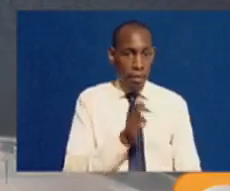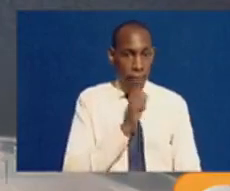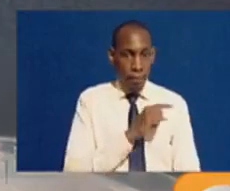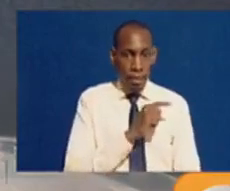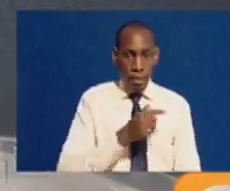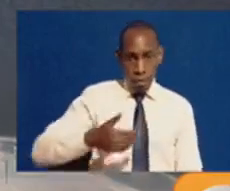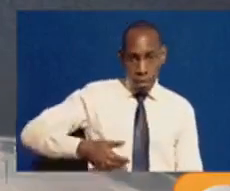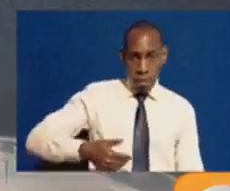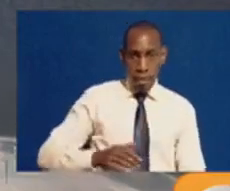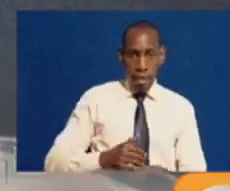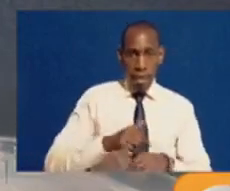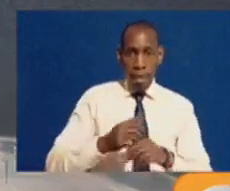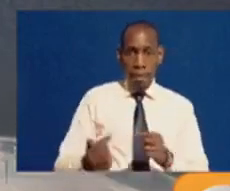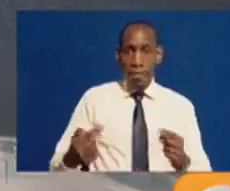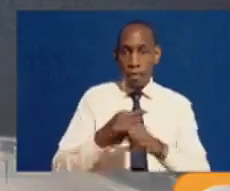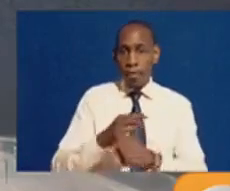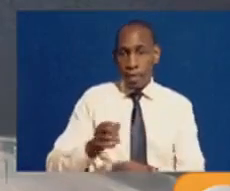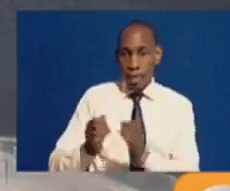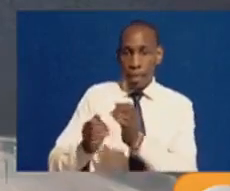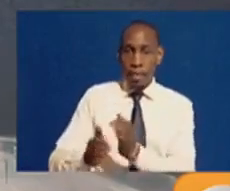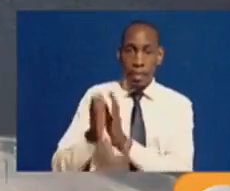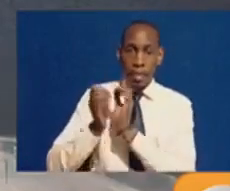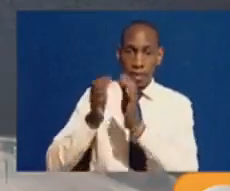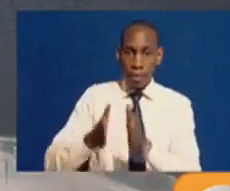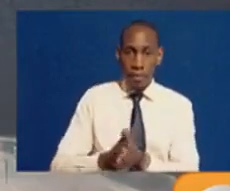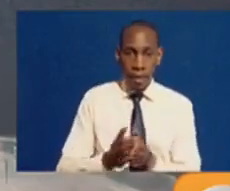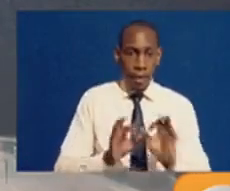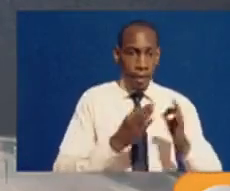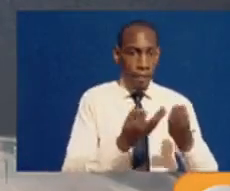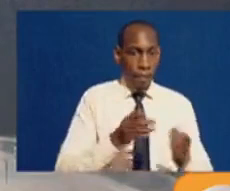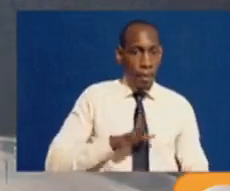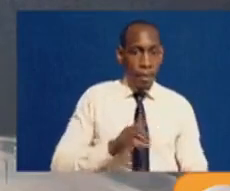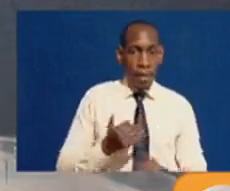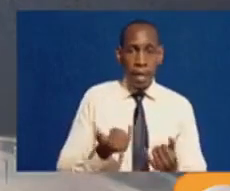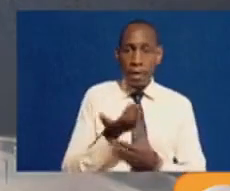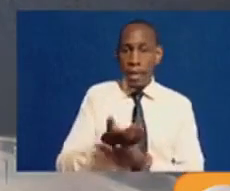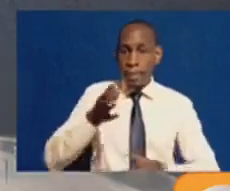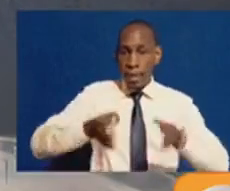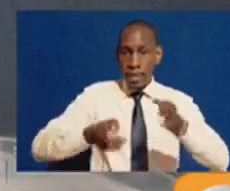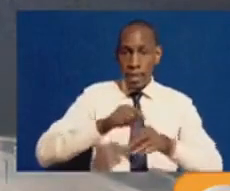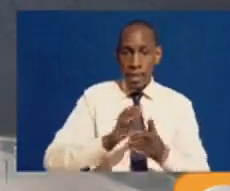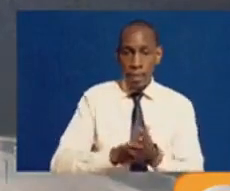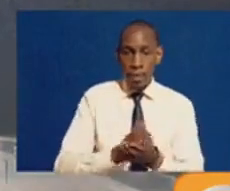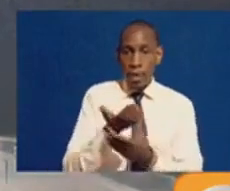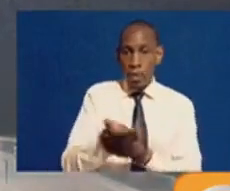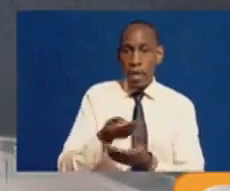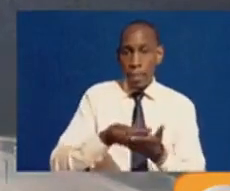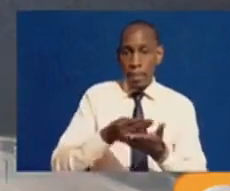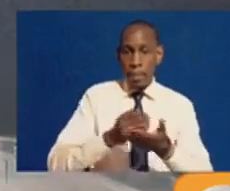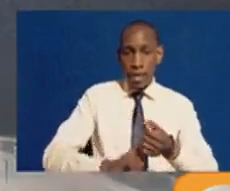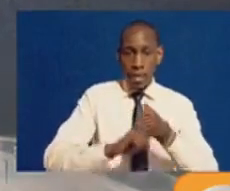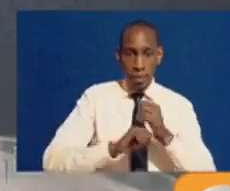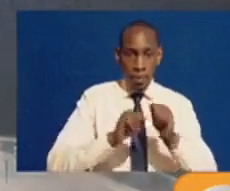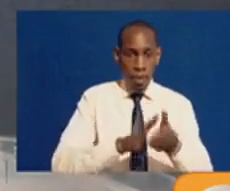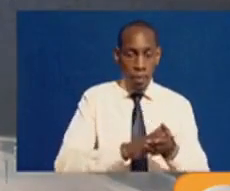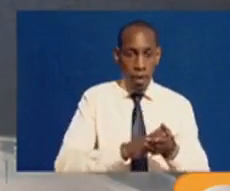abdomen after an argument with security officers. Her family is now crying for justice, even as they seek financial assistance to meet her